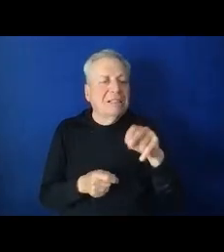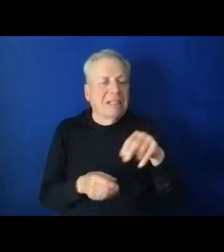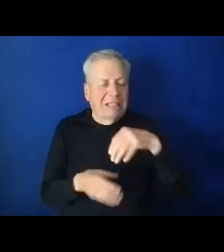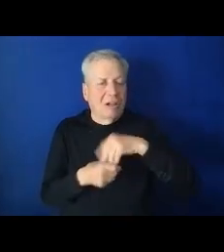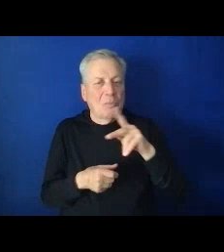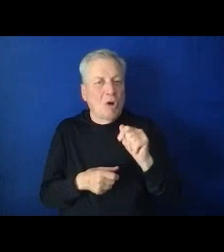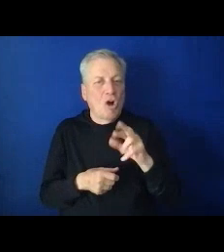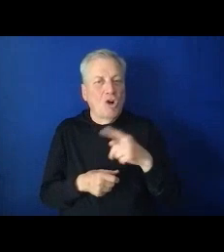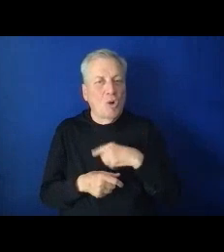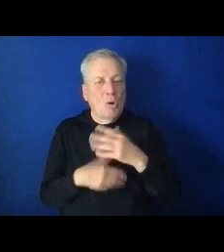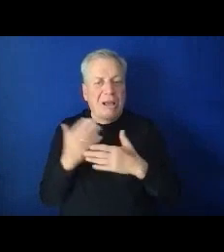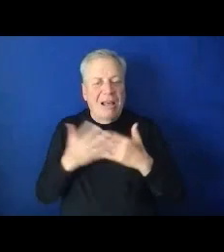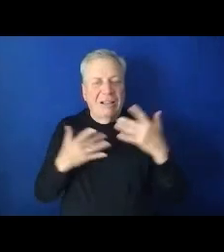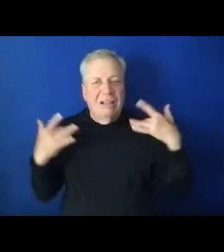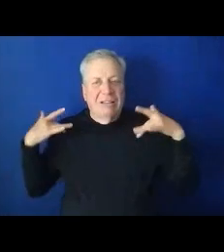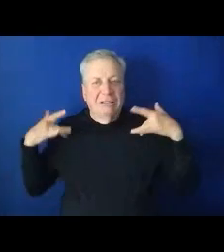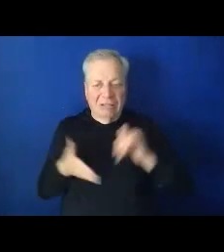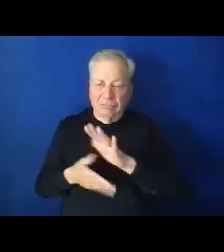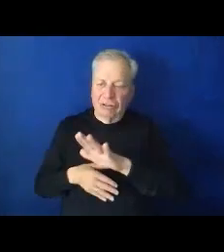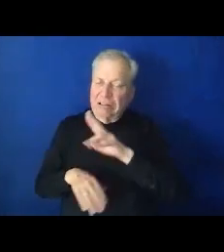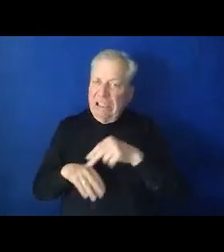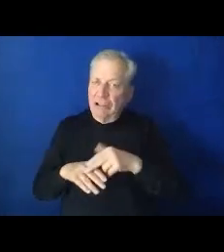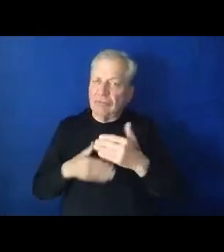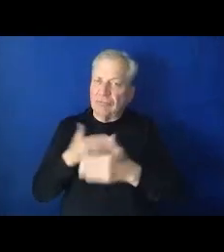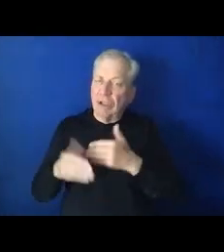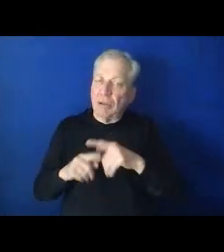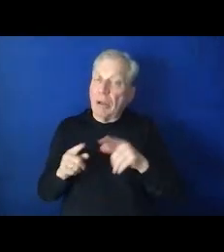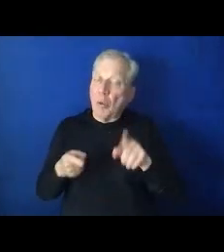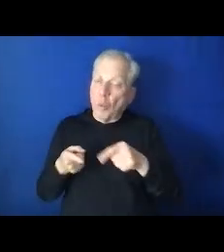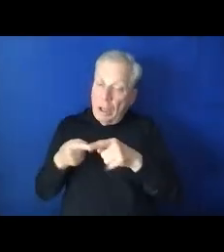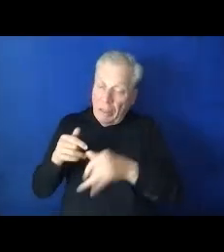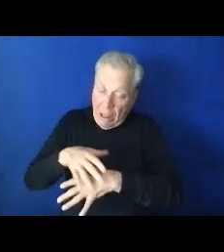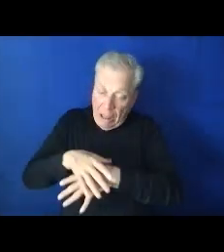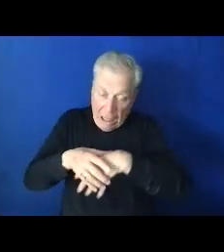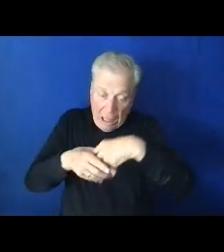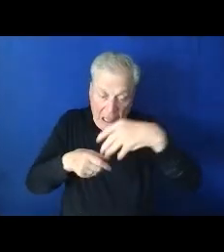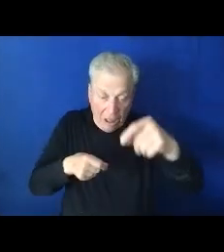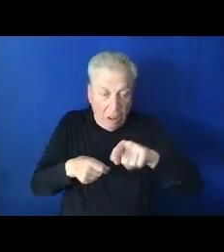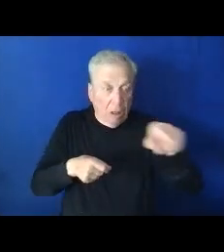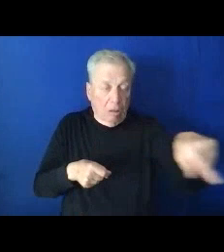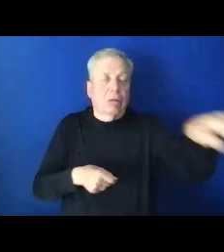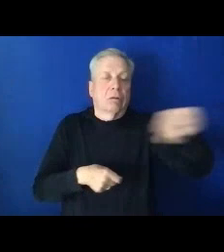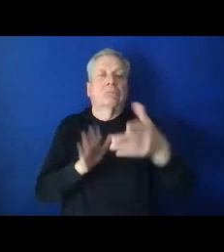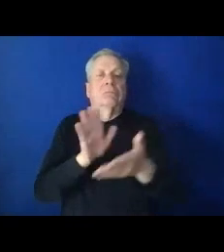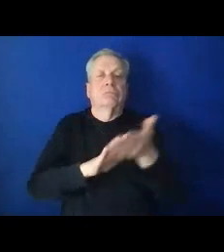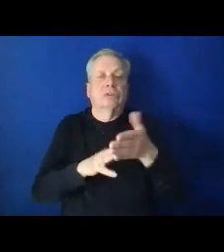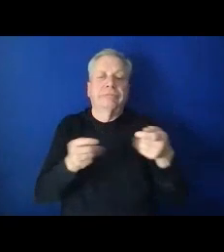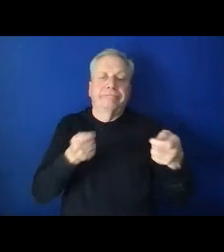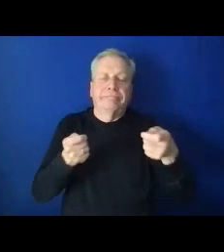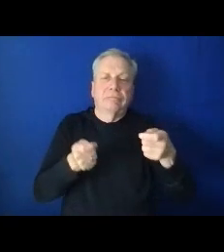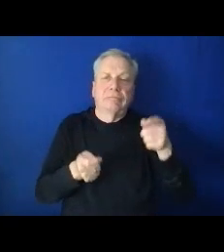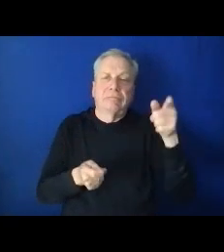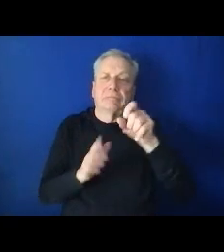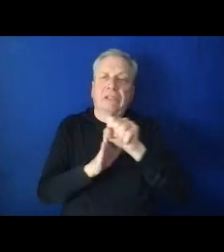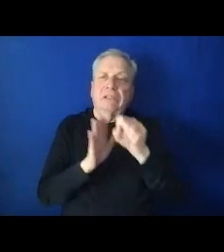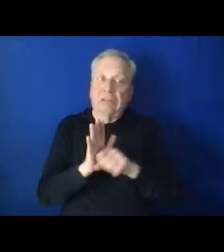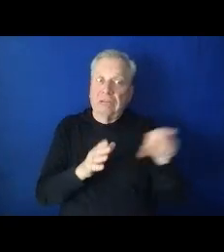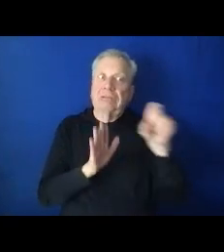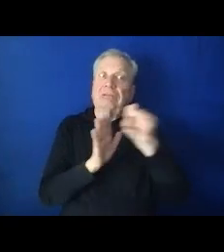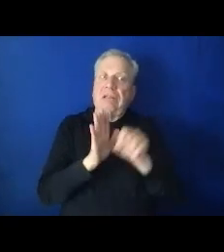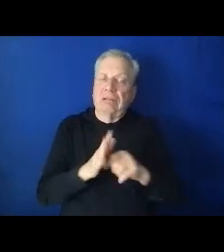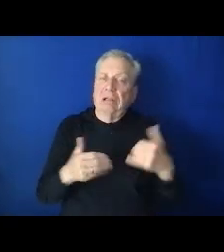very hands-off. It's natural processes. Once they exit, they are managed by the state. The state has a very heavy hand